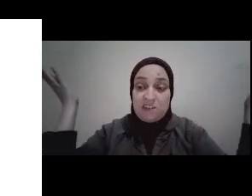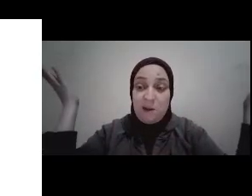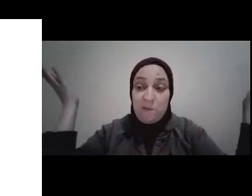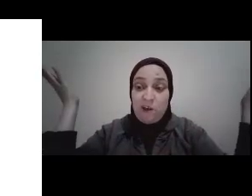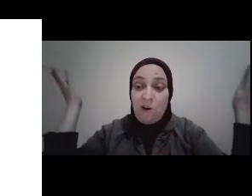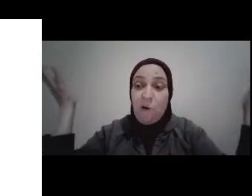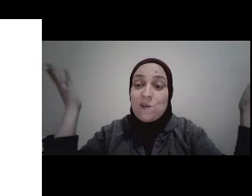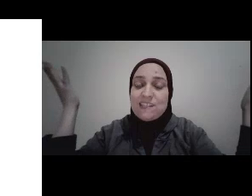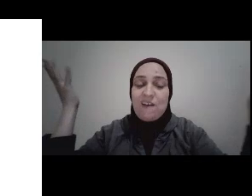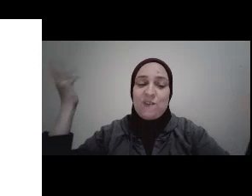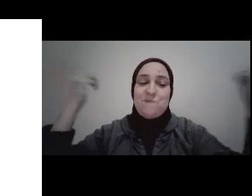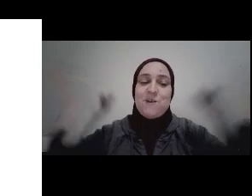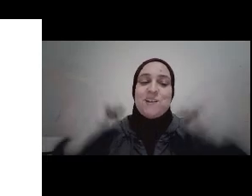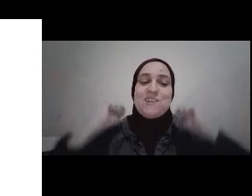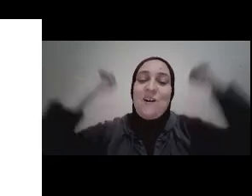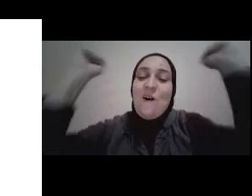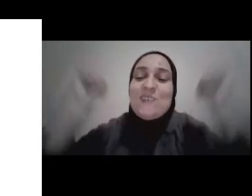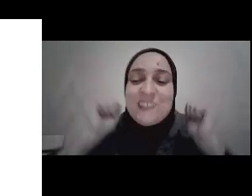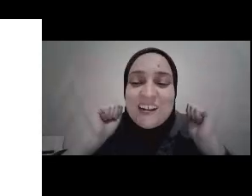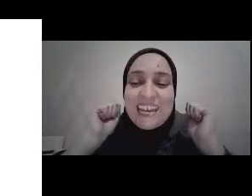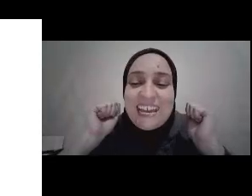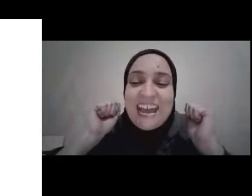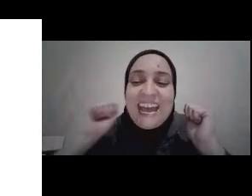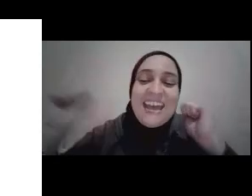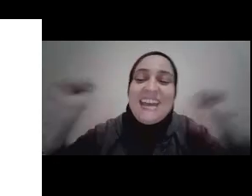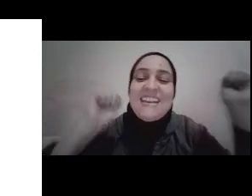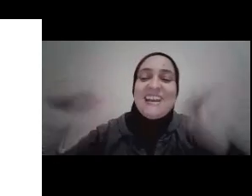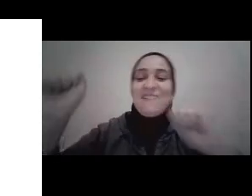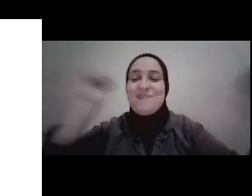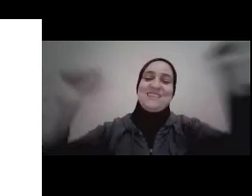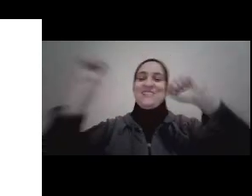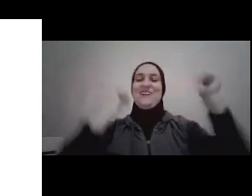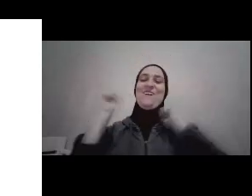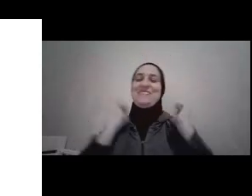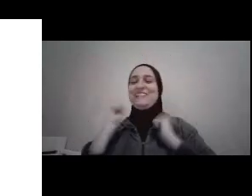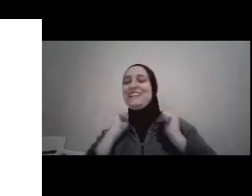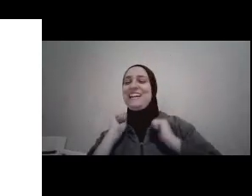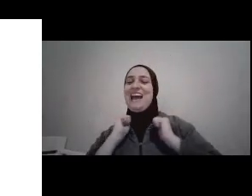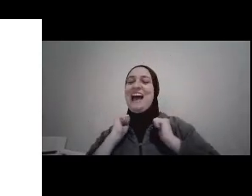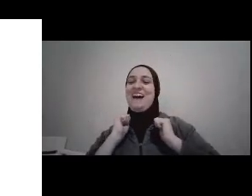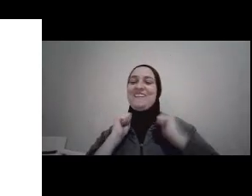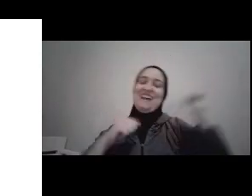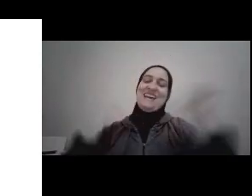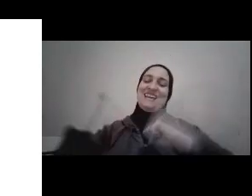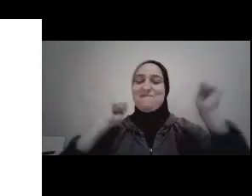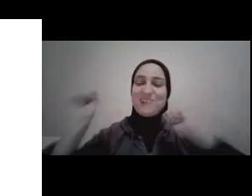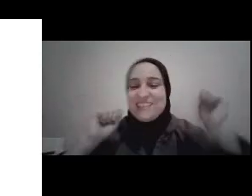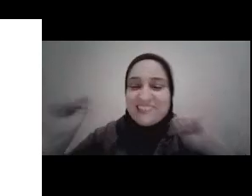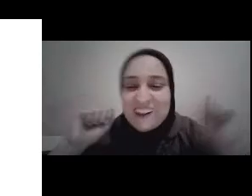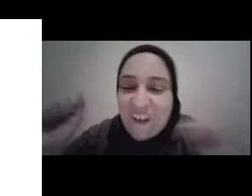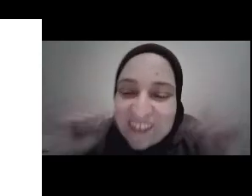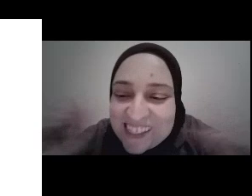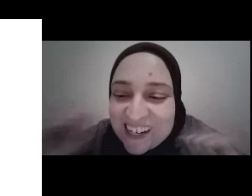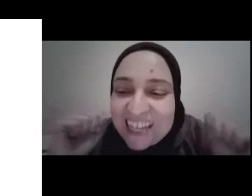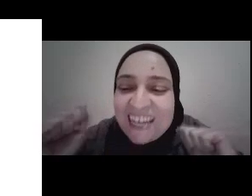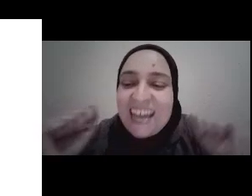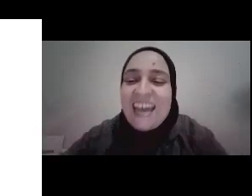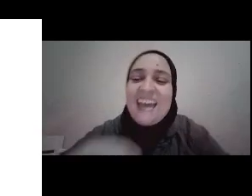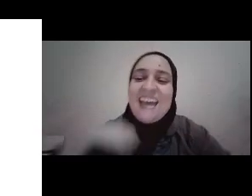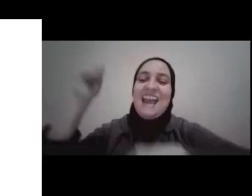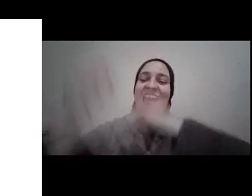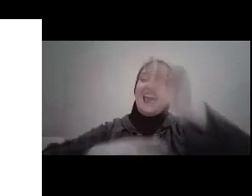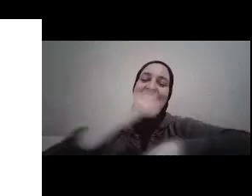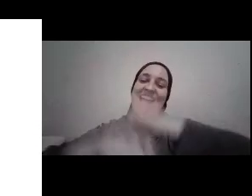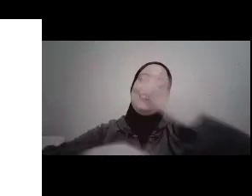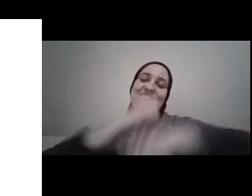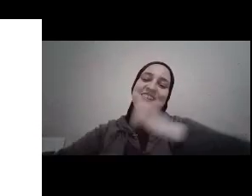Now let's jump with our whole self. You put your whole turkey in, you put your whole turkey out. You put your whole turkey